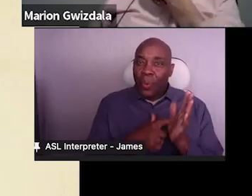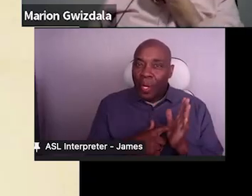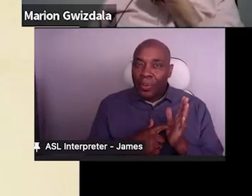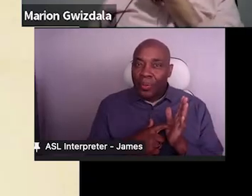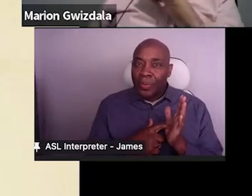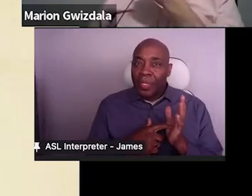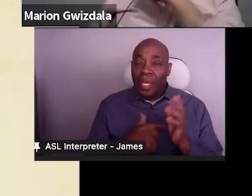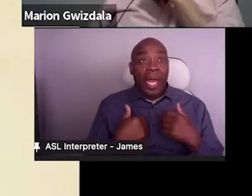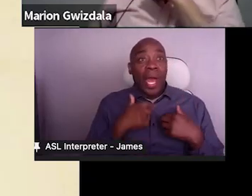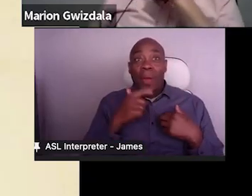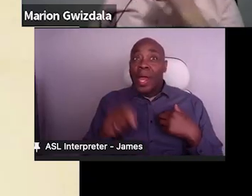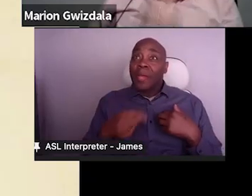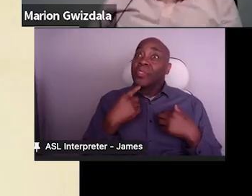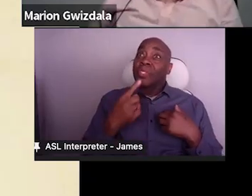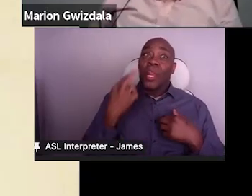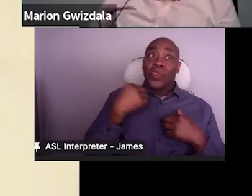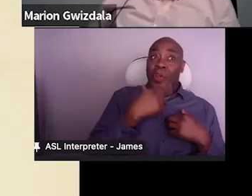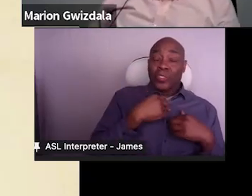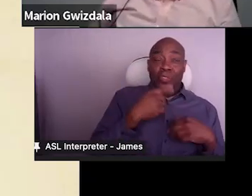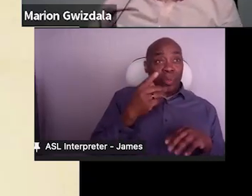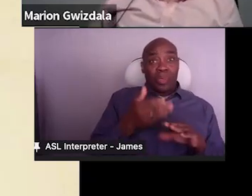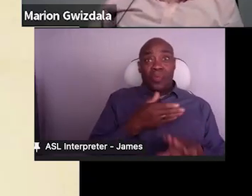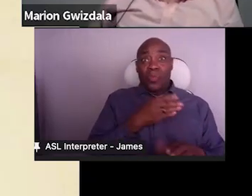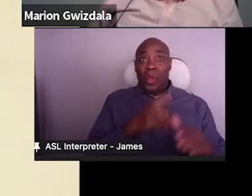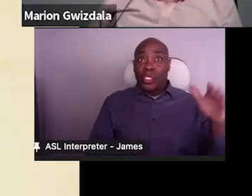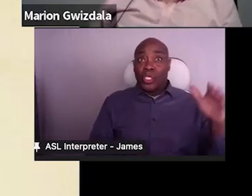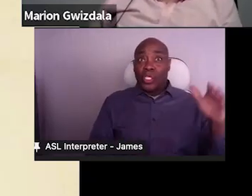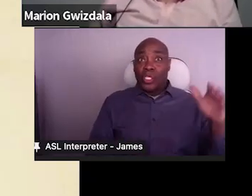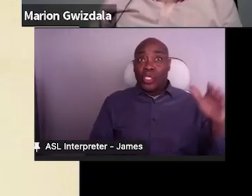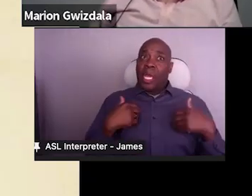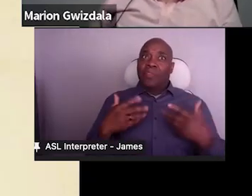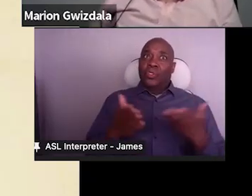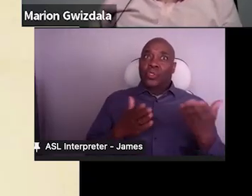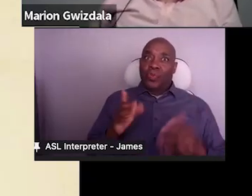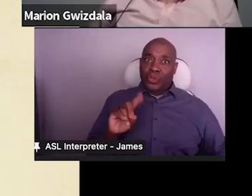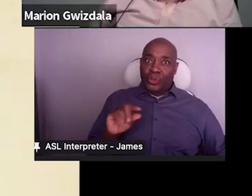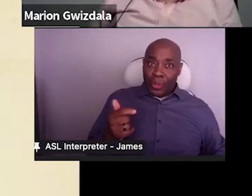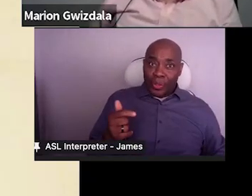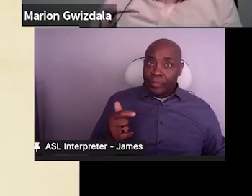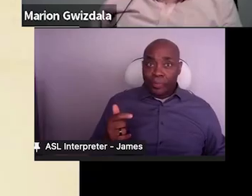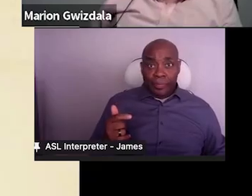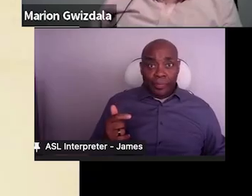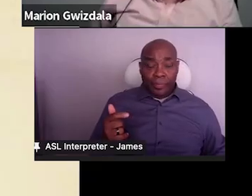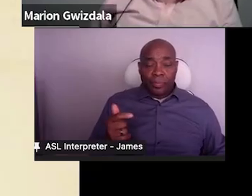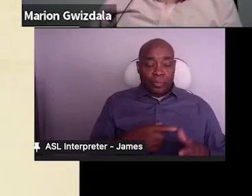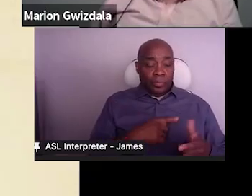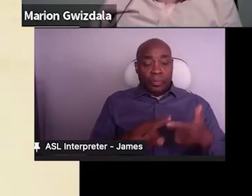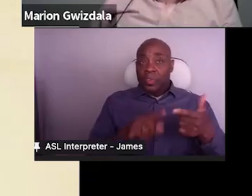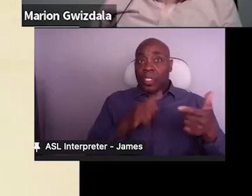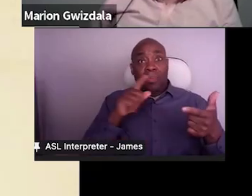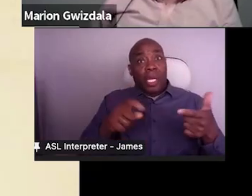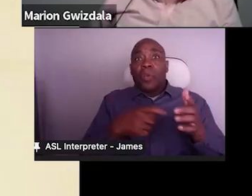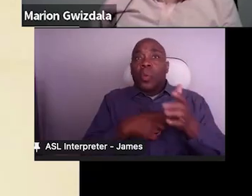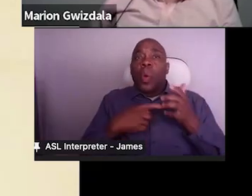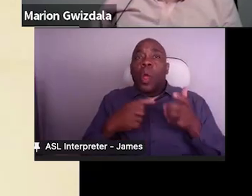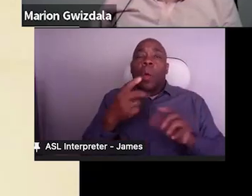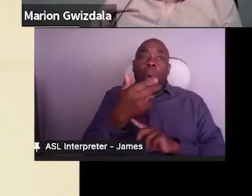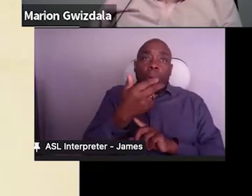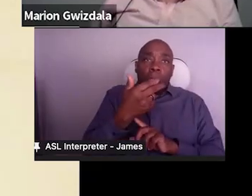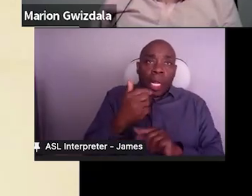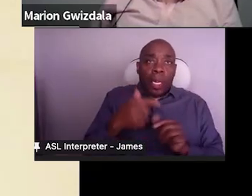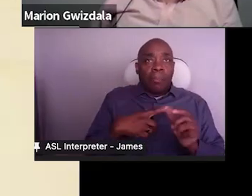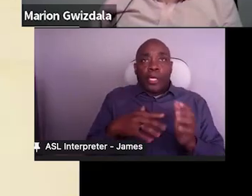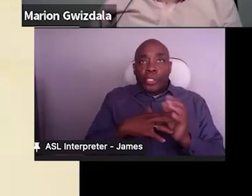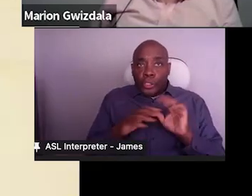not required to tell a restaurant before I arrive that I have a service dog. I'm not required to tell